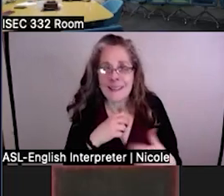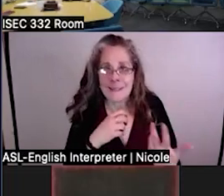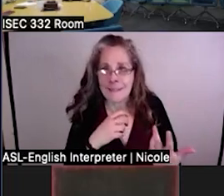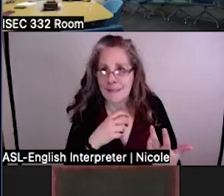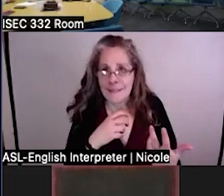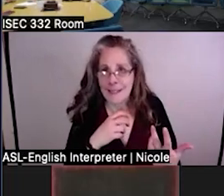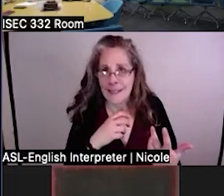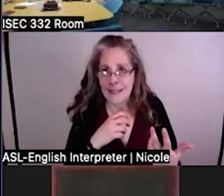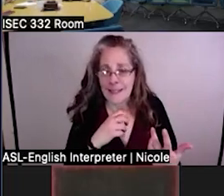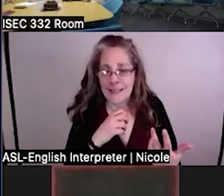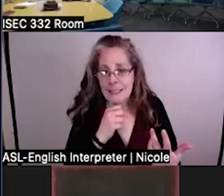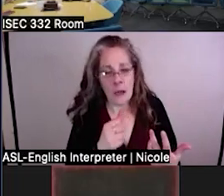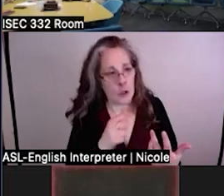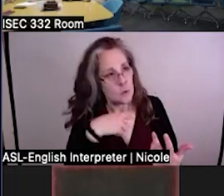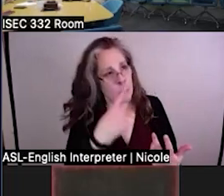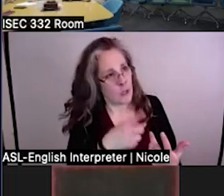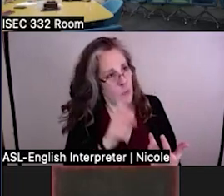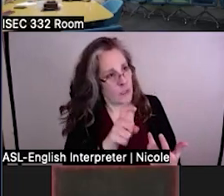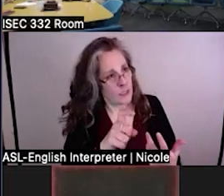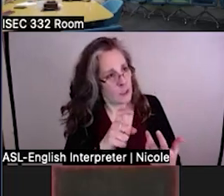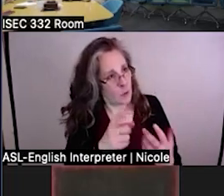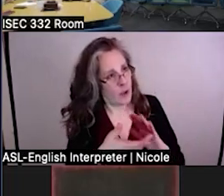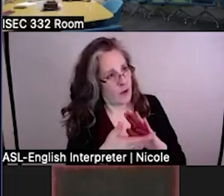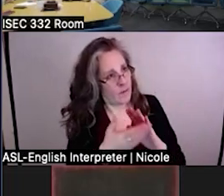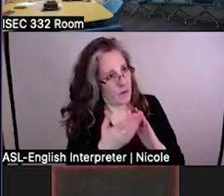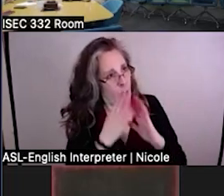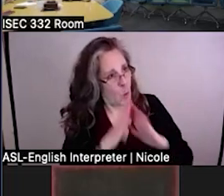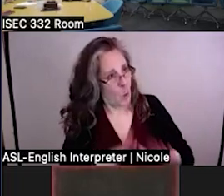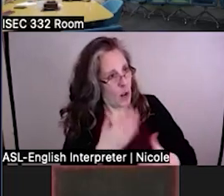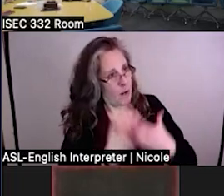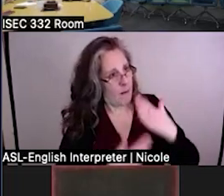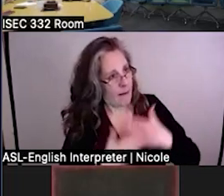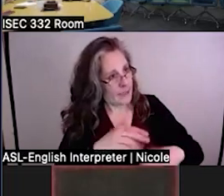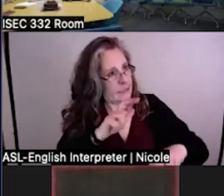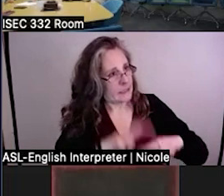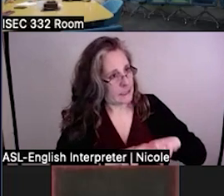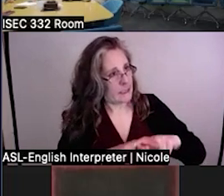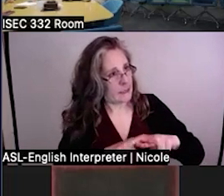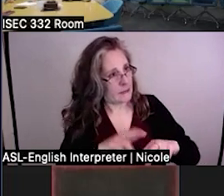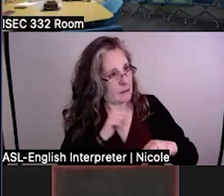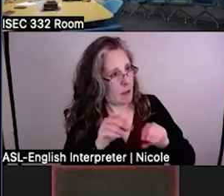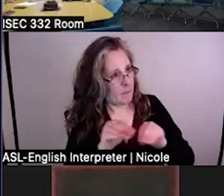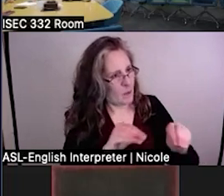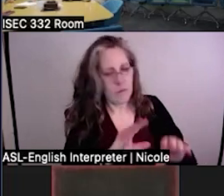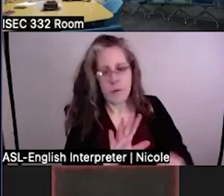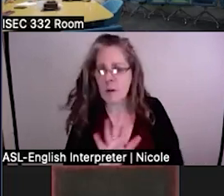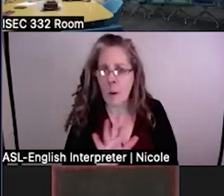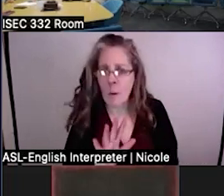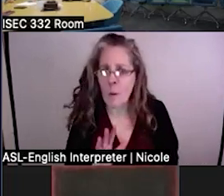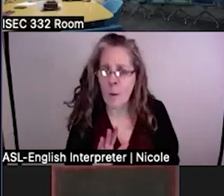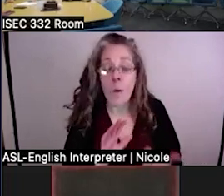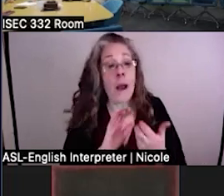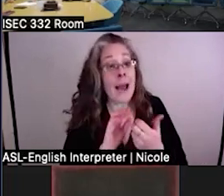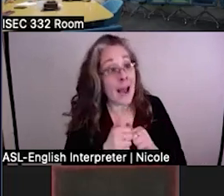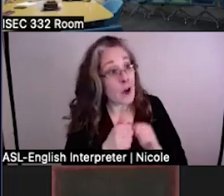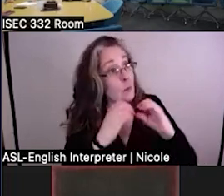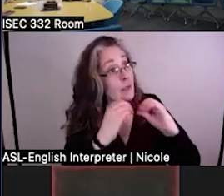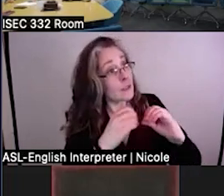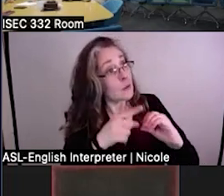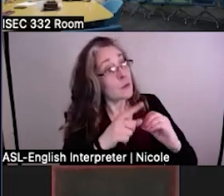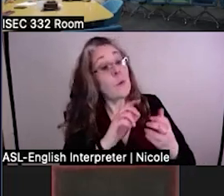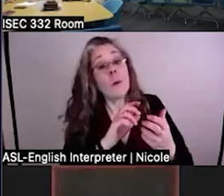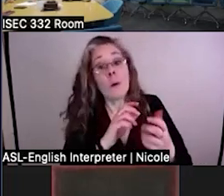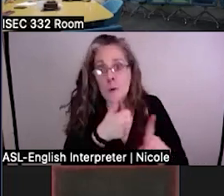quiet hands and sit nicely at this table. It's how do I teach you how to say no, how to make